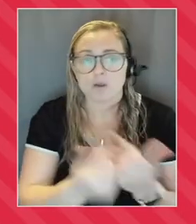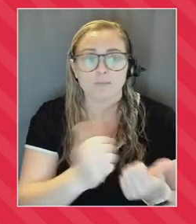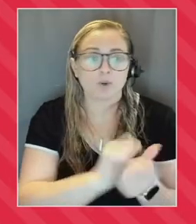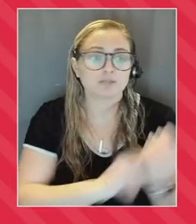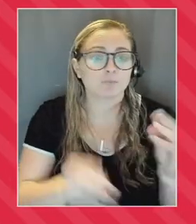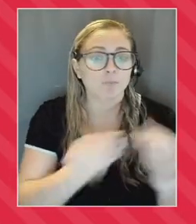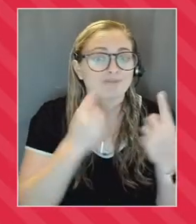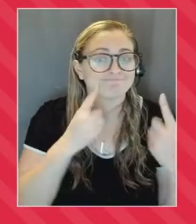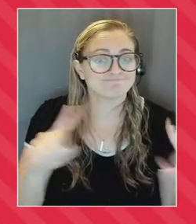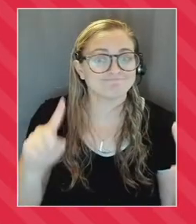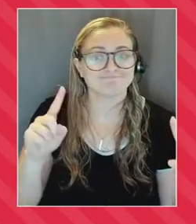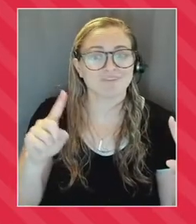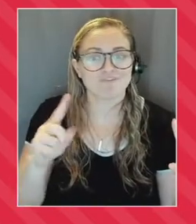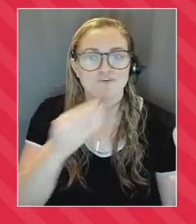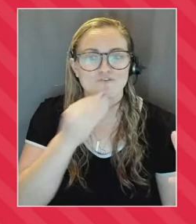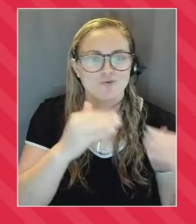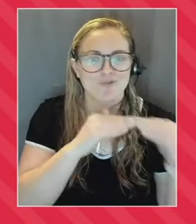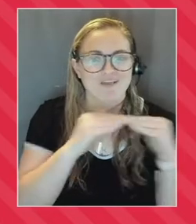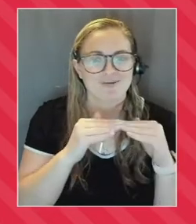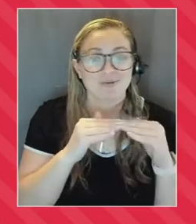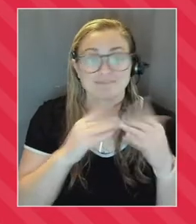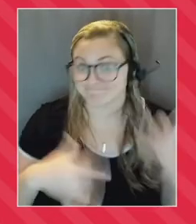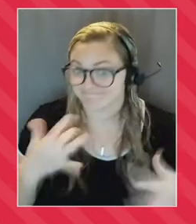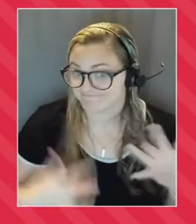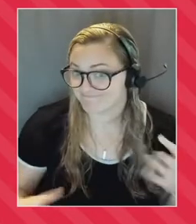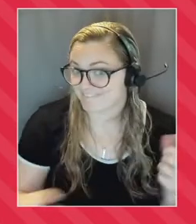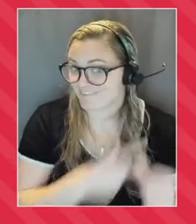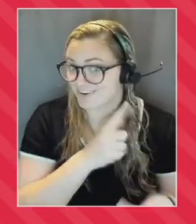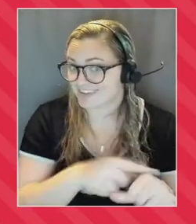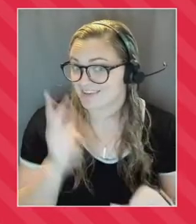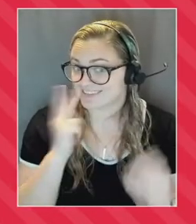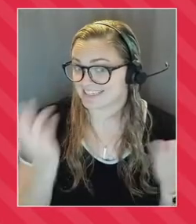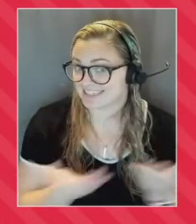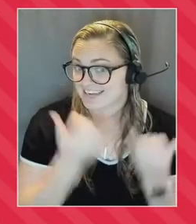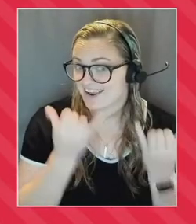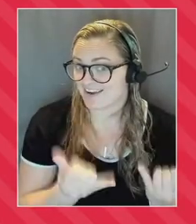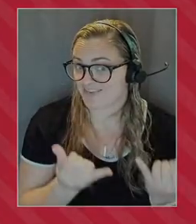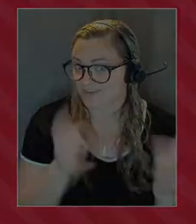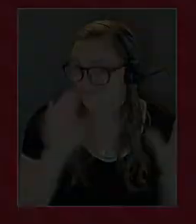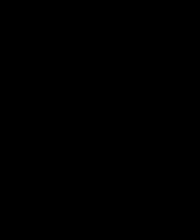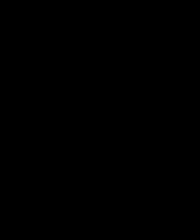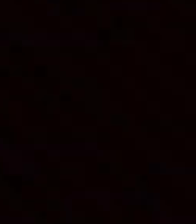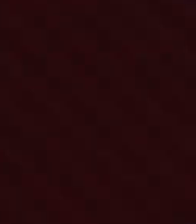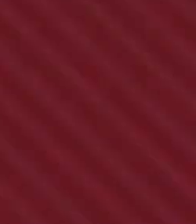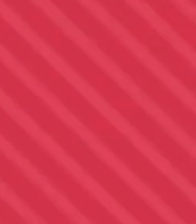Get excited. You'll be the first to see it here. So let's tune in.